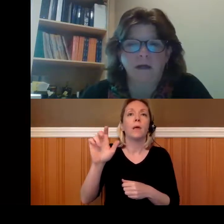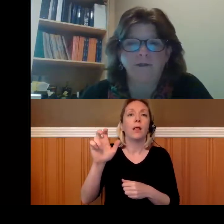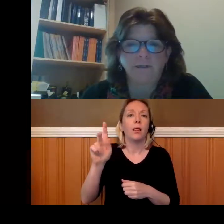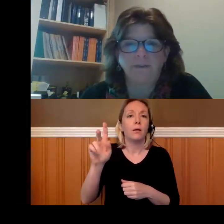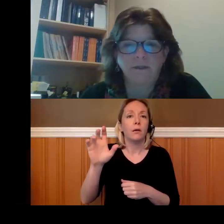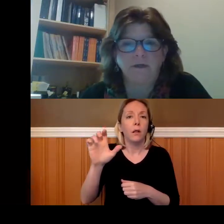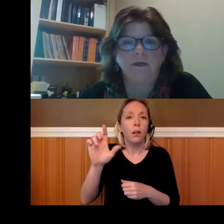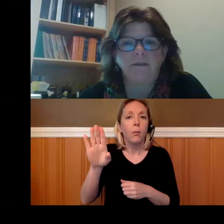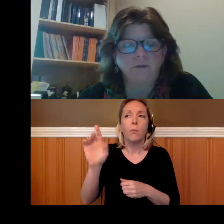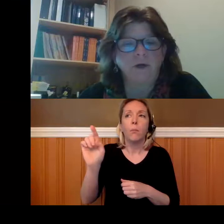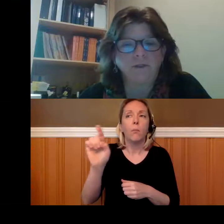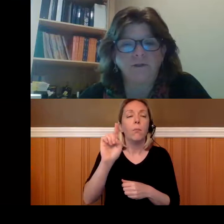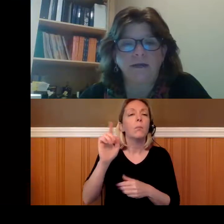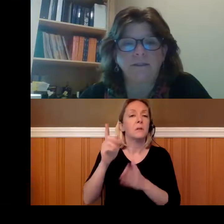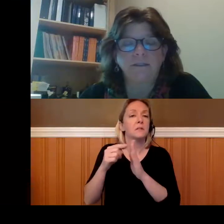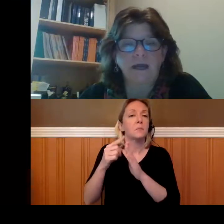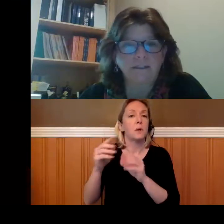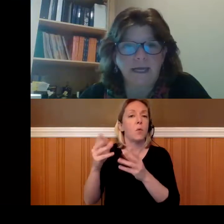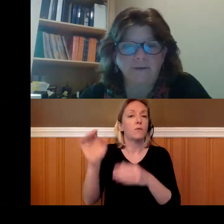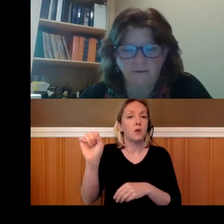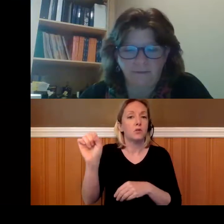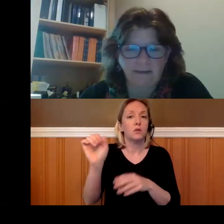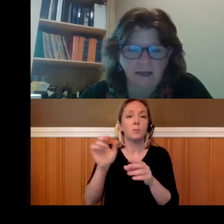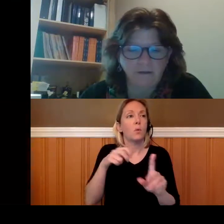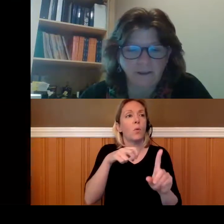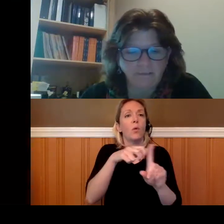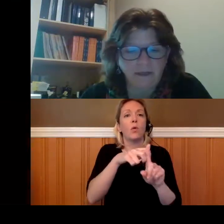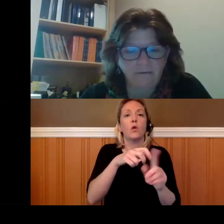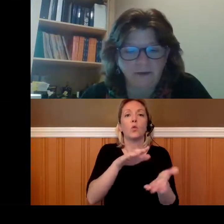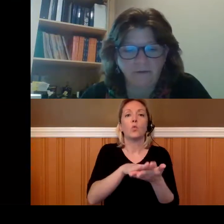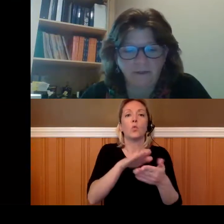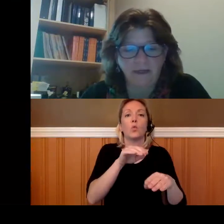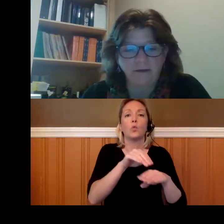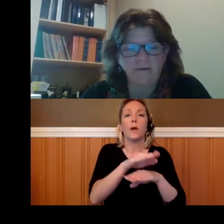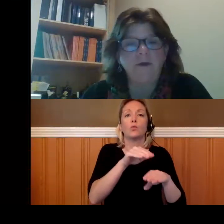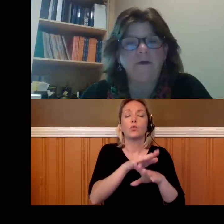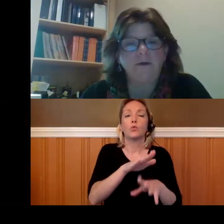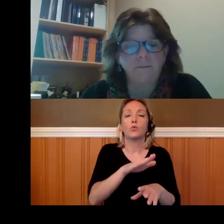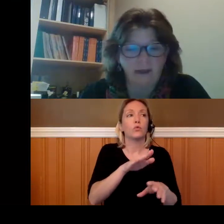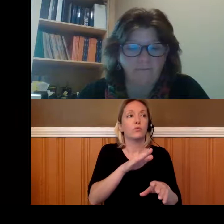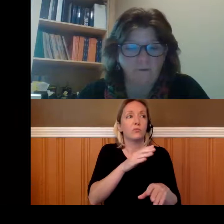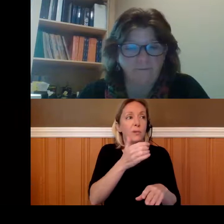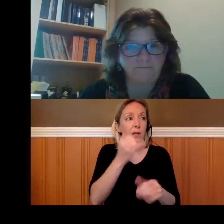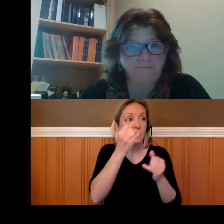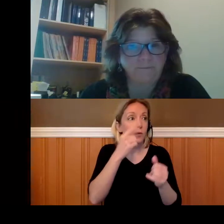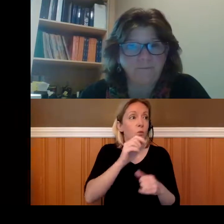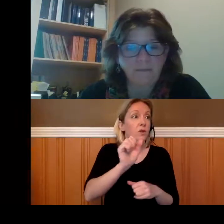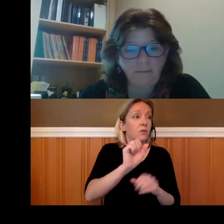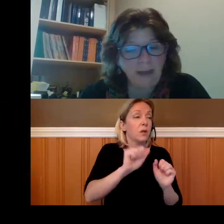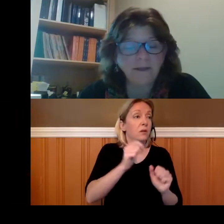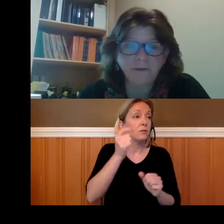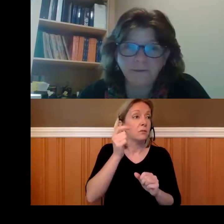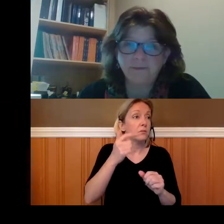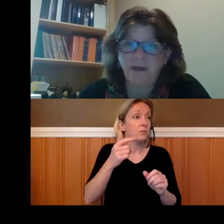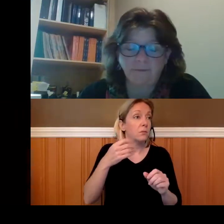So talk to your child's guidance counselor about scholarships that are available that they could apply for. Bank loans. Obviously,